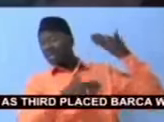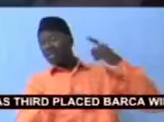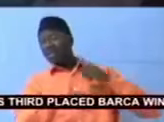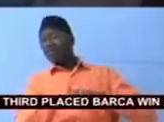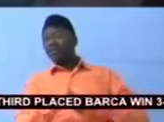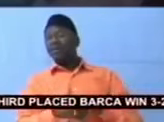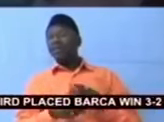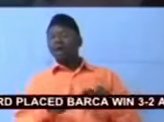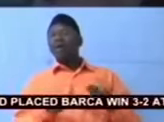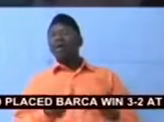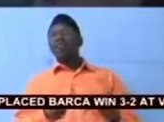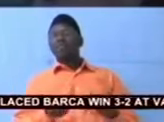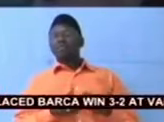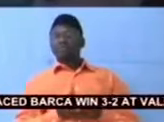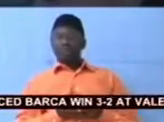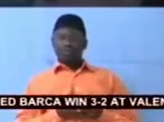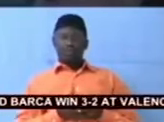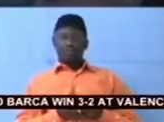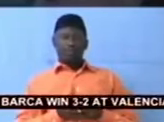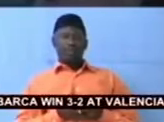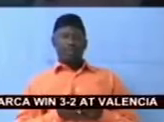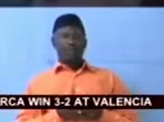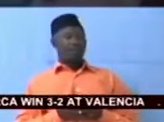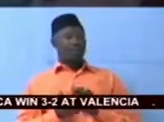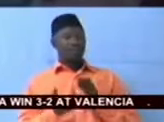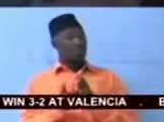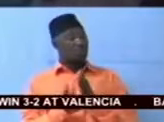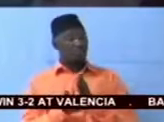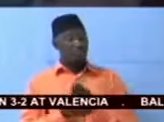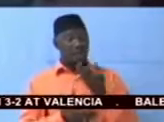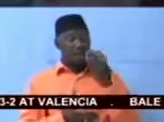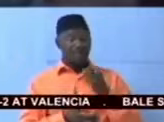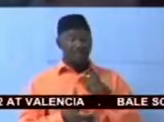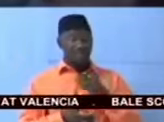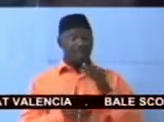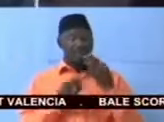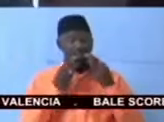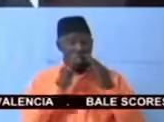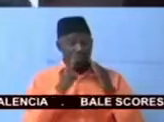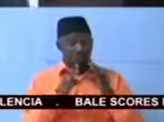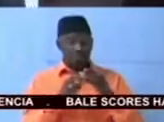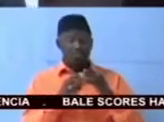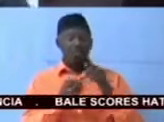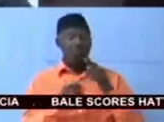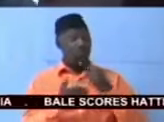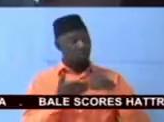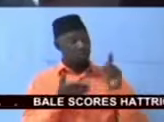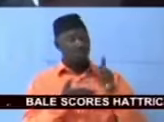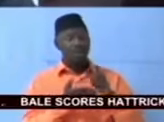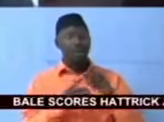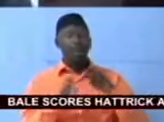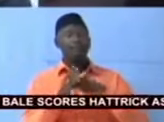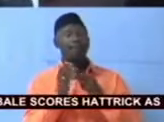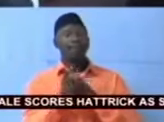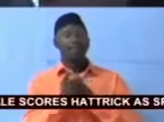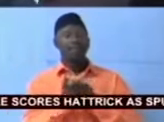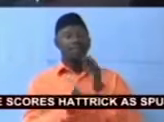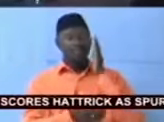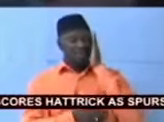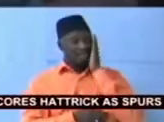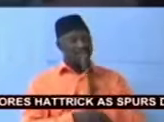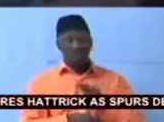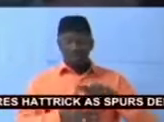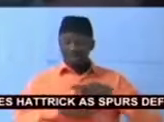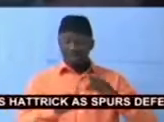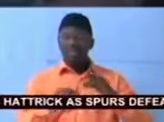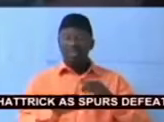and truly if the information was correct then it means that there is really a serious interest from the executive in the name of the president